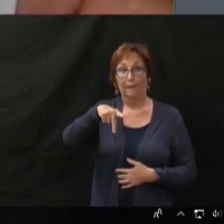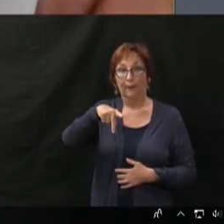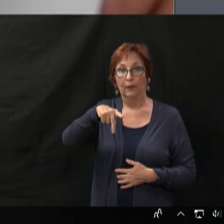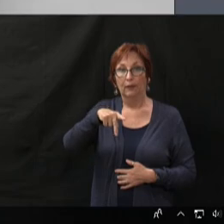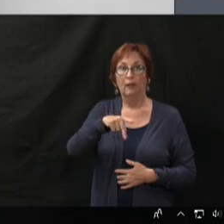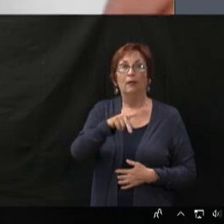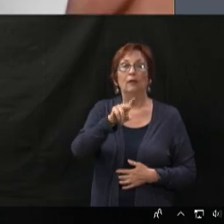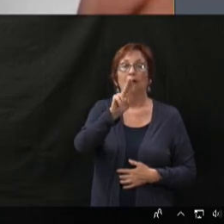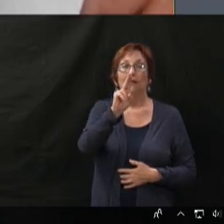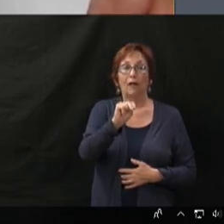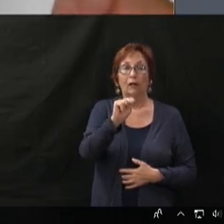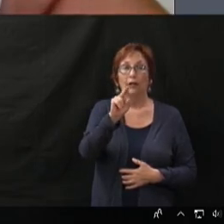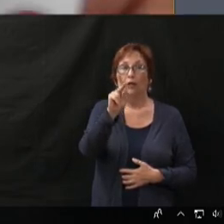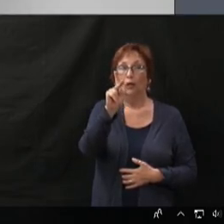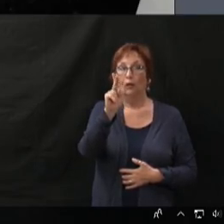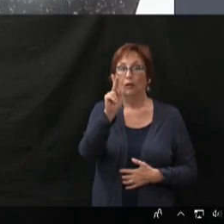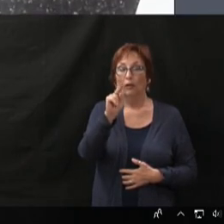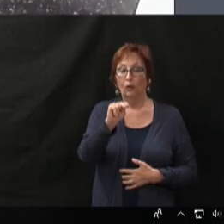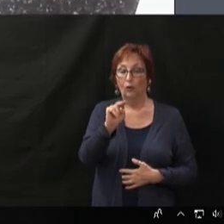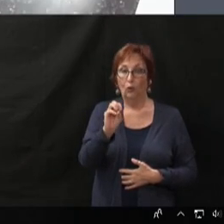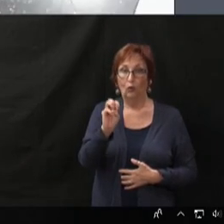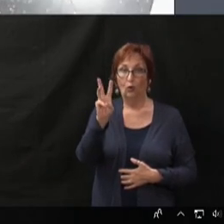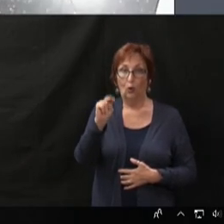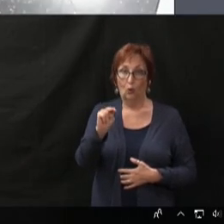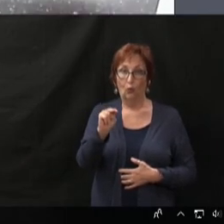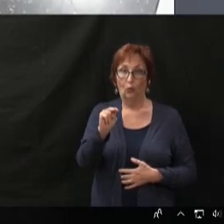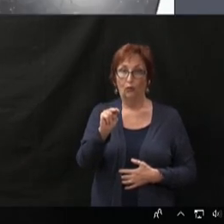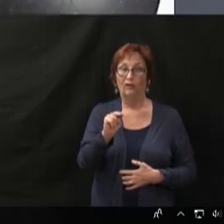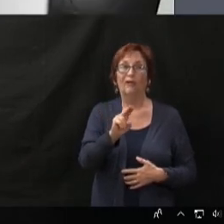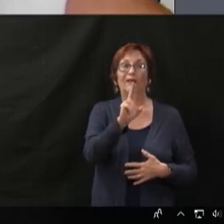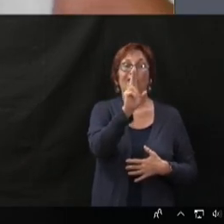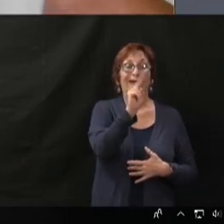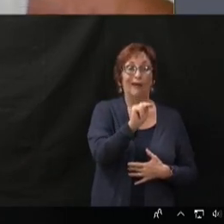Unknown. Unhappy.